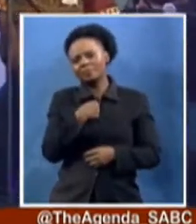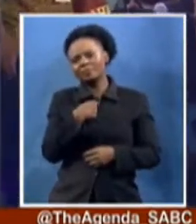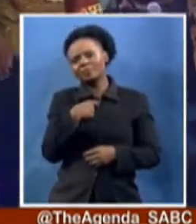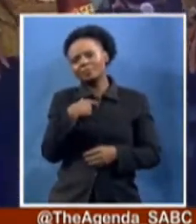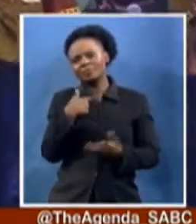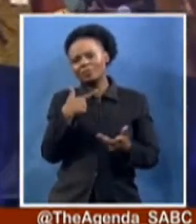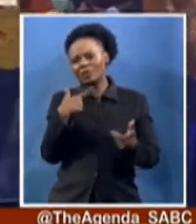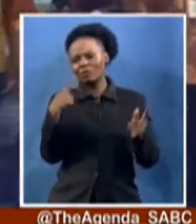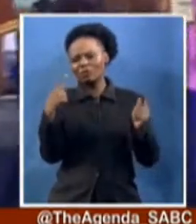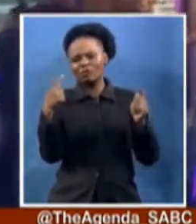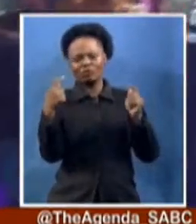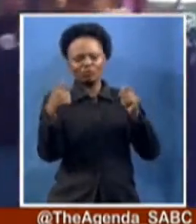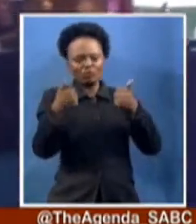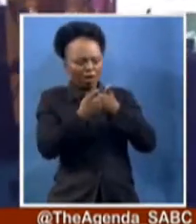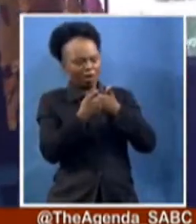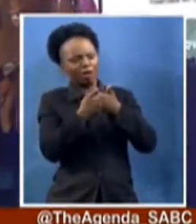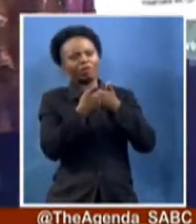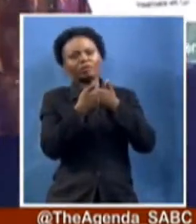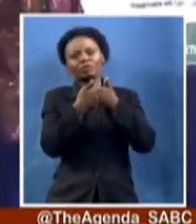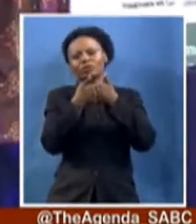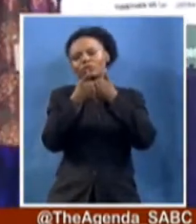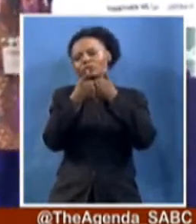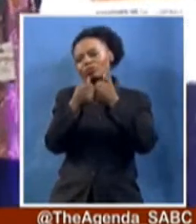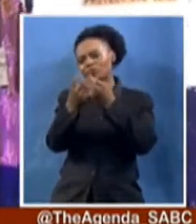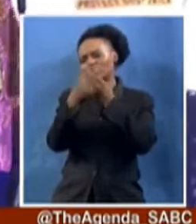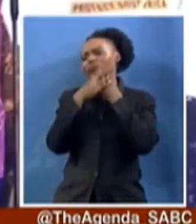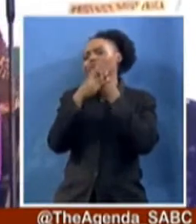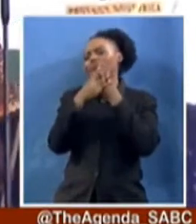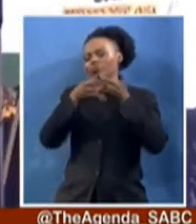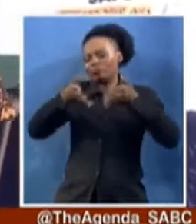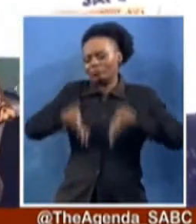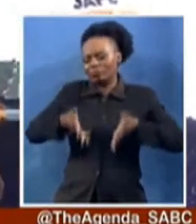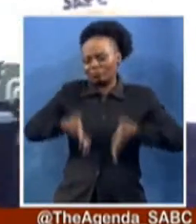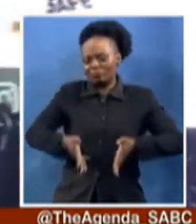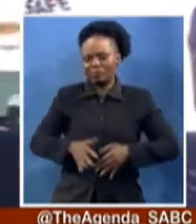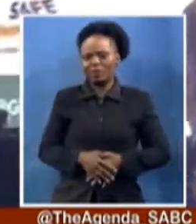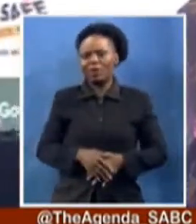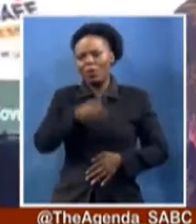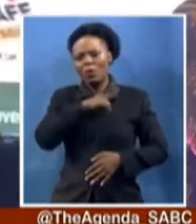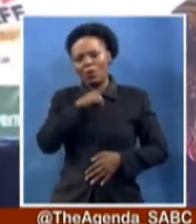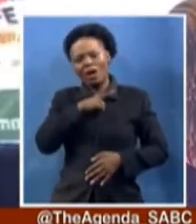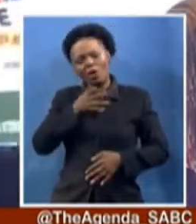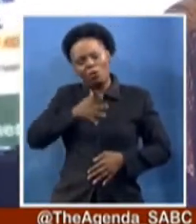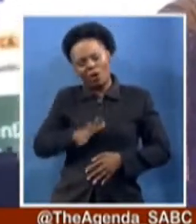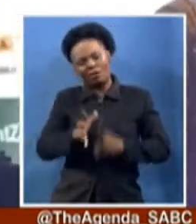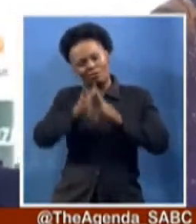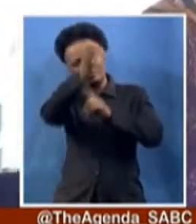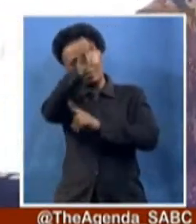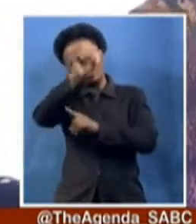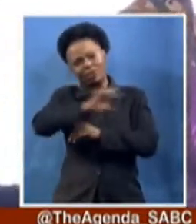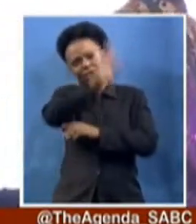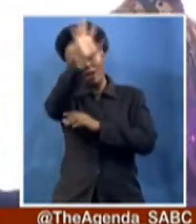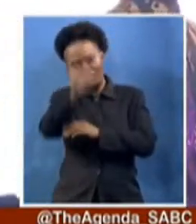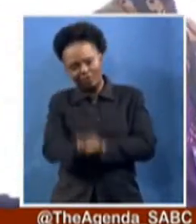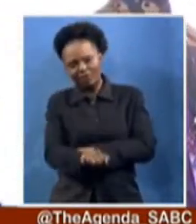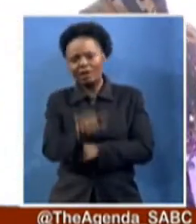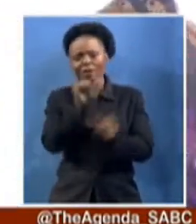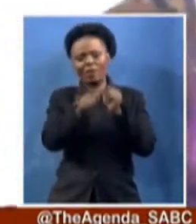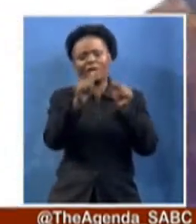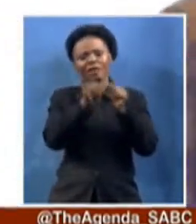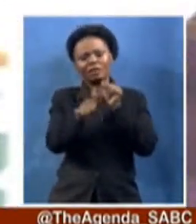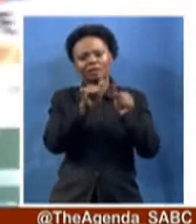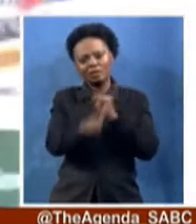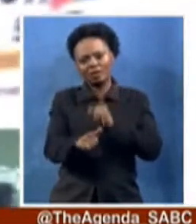idea for a better democratic South Africa, of which all persons live together